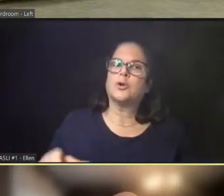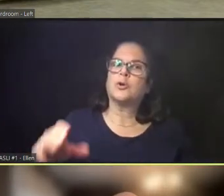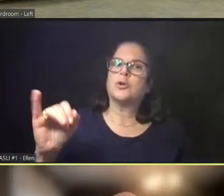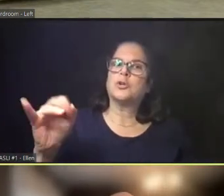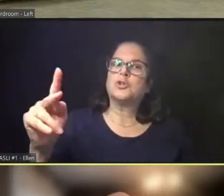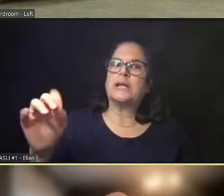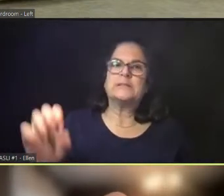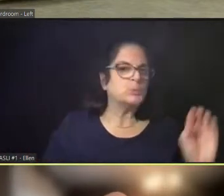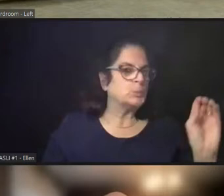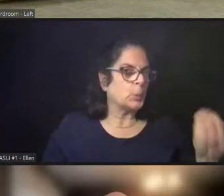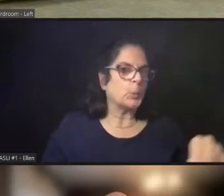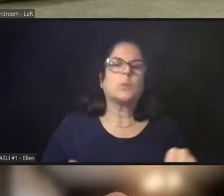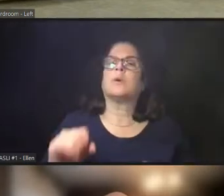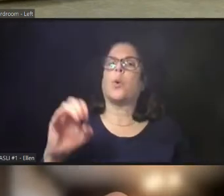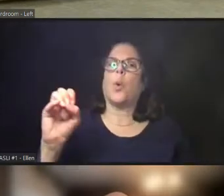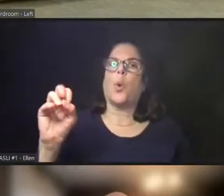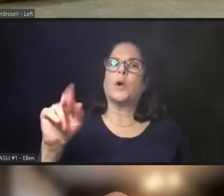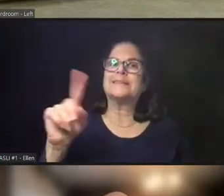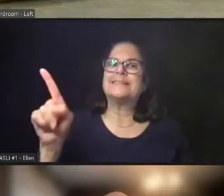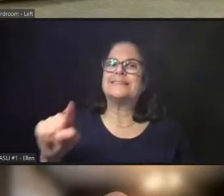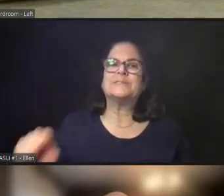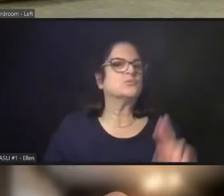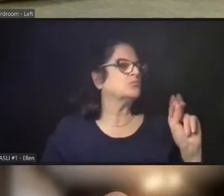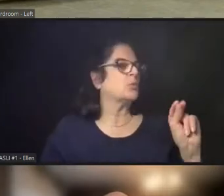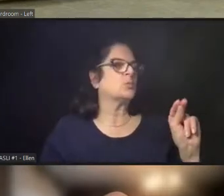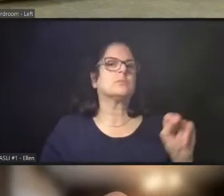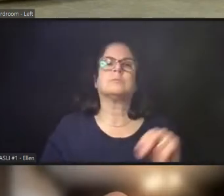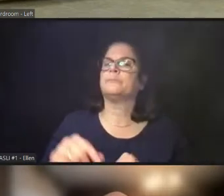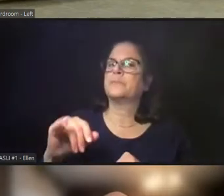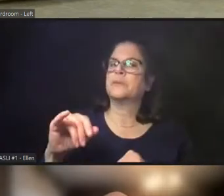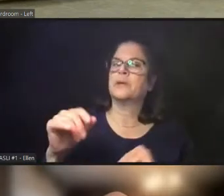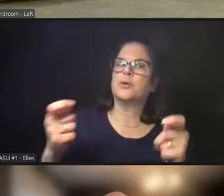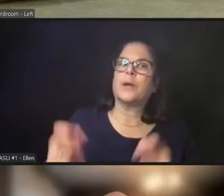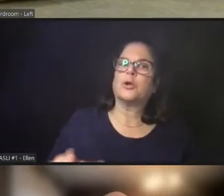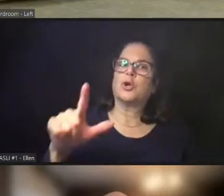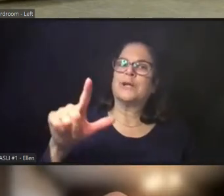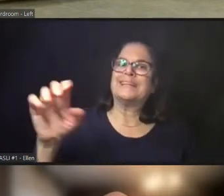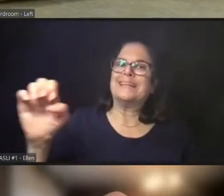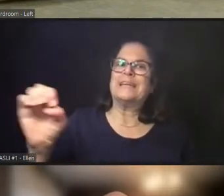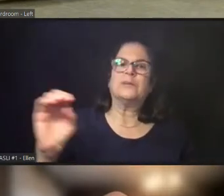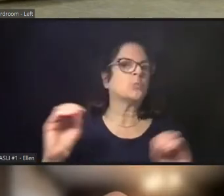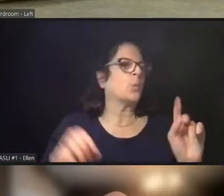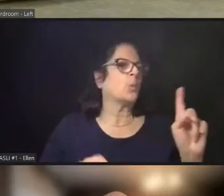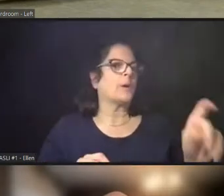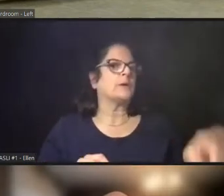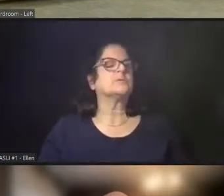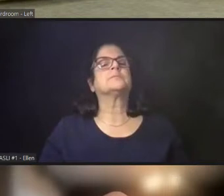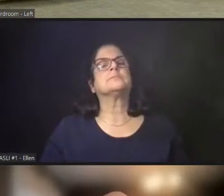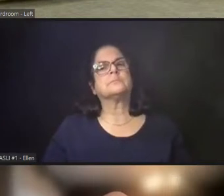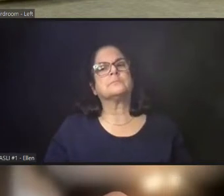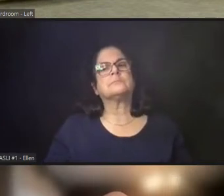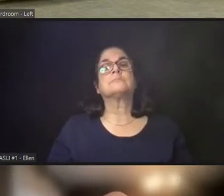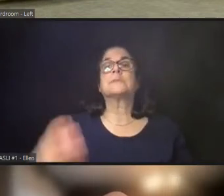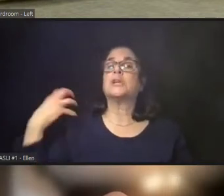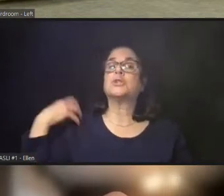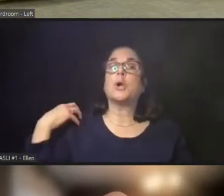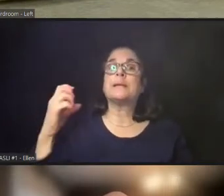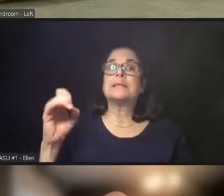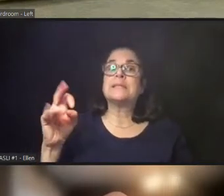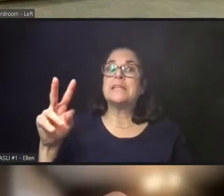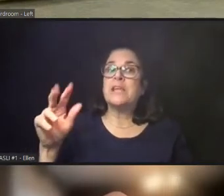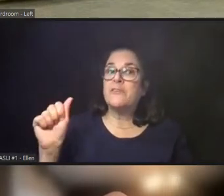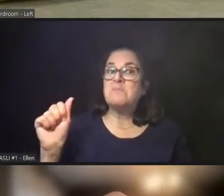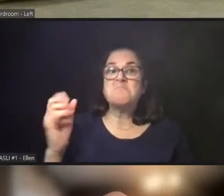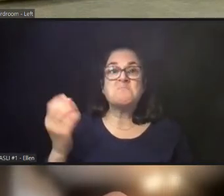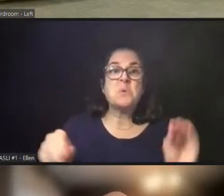Ortiz? No questions, thank you. Director Lee? No questions. Chairman Silver, there are no further questions or issues